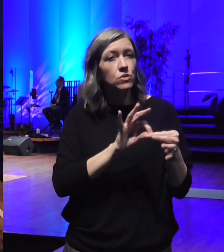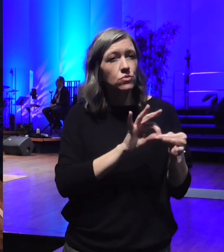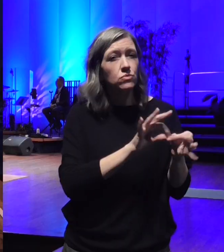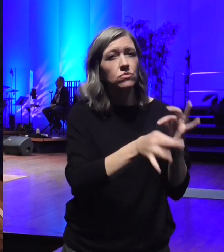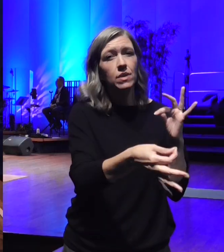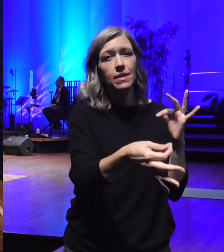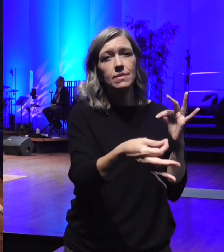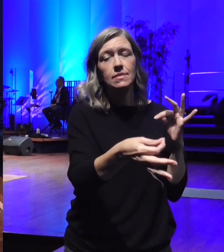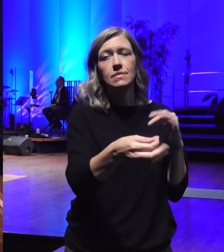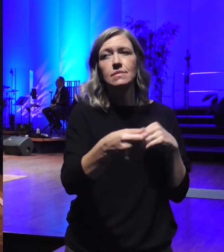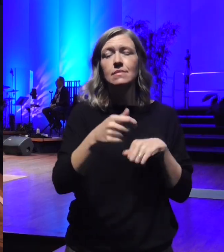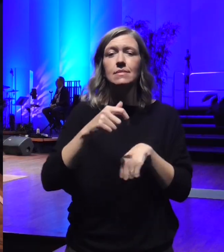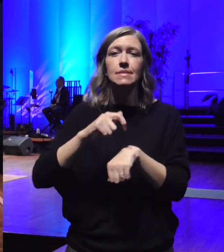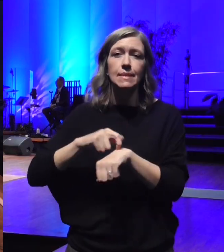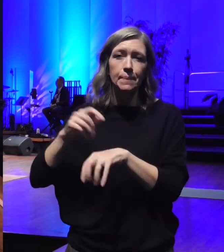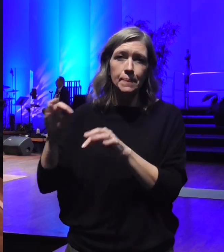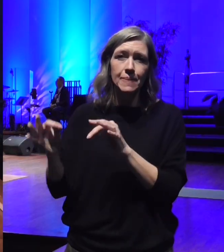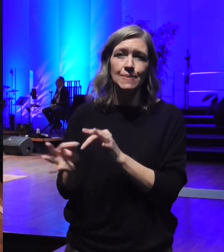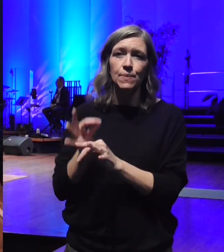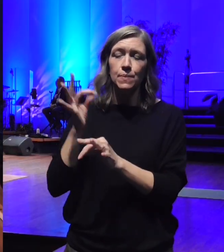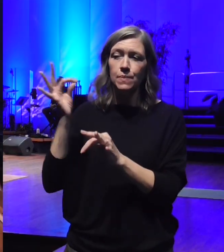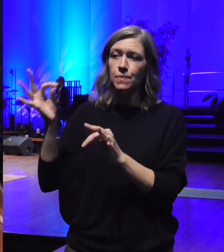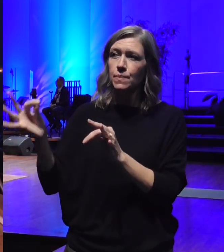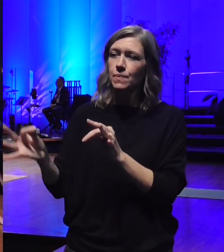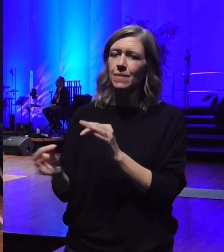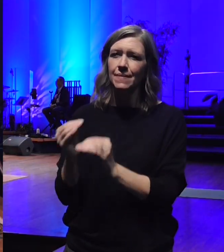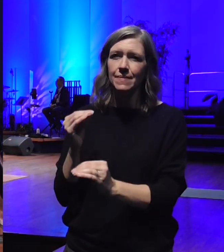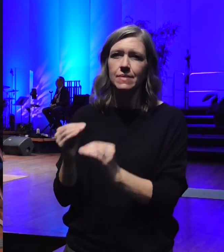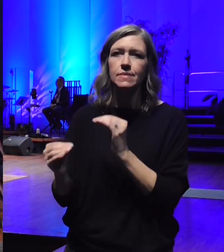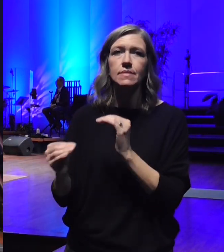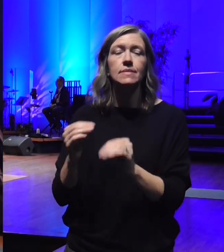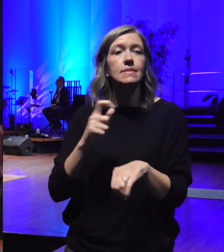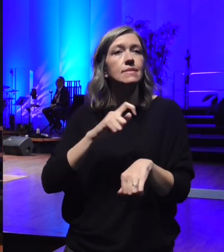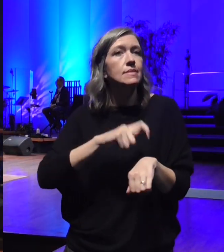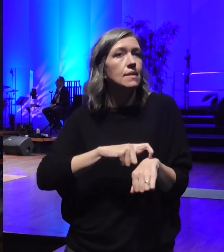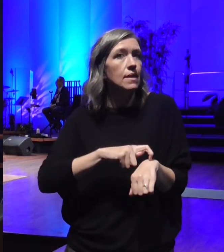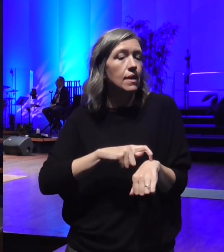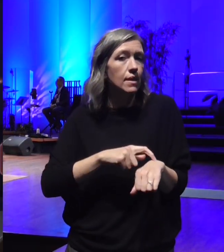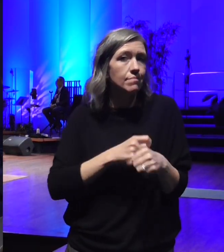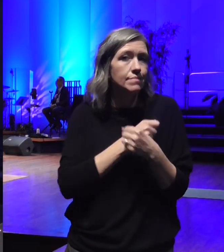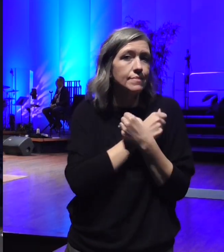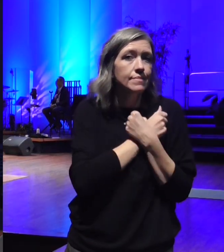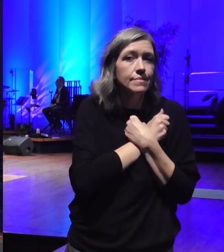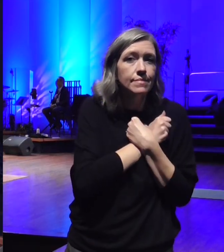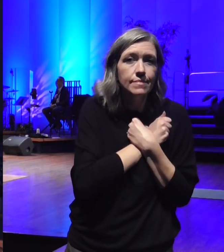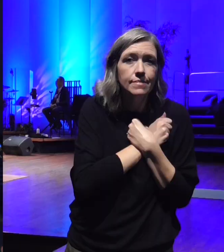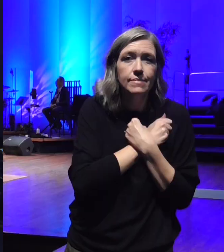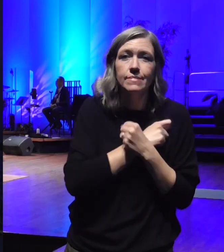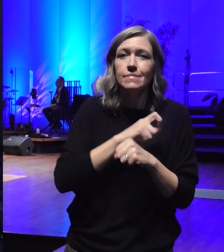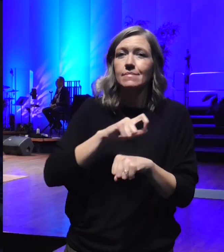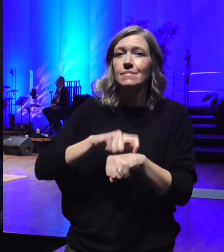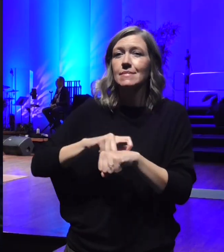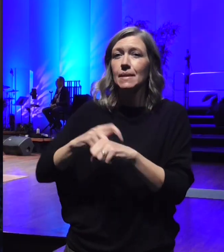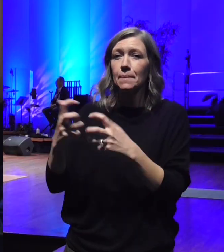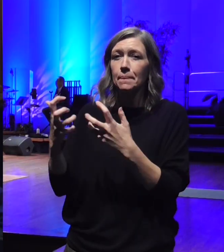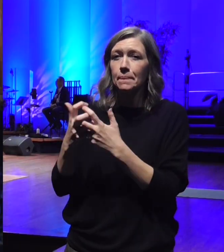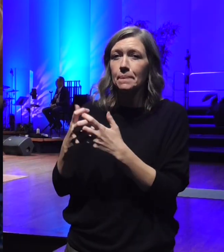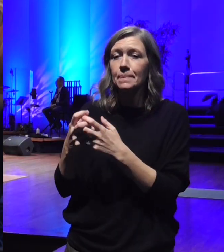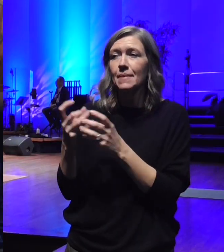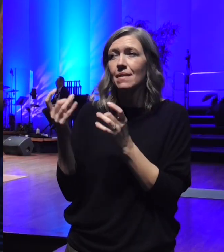a time to sow, a time for love, a time for